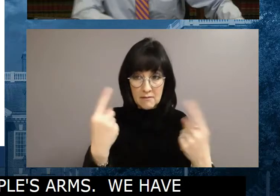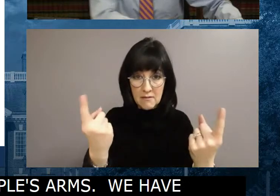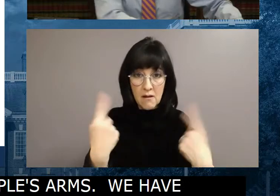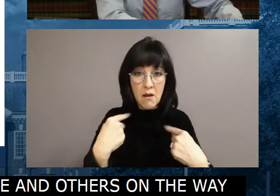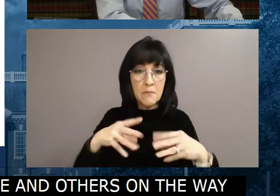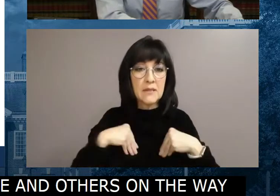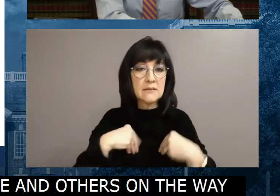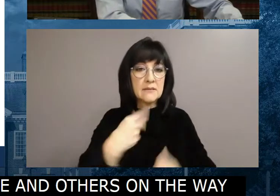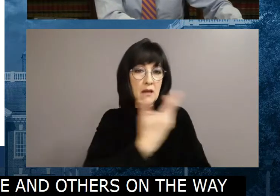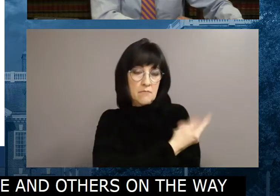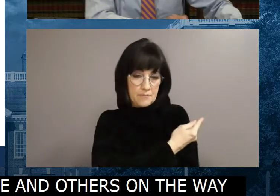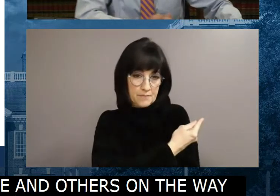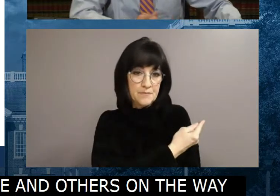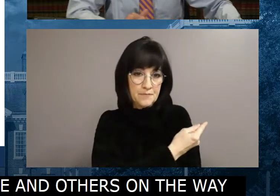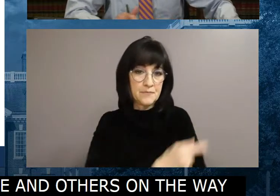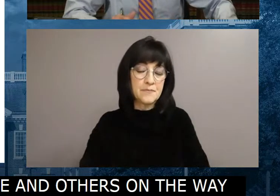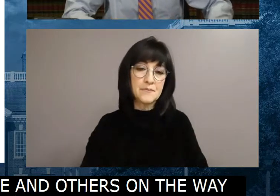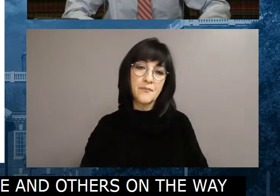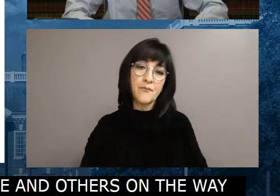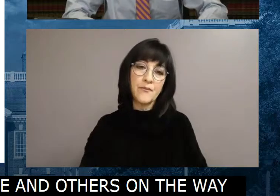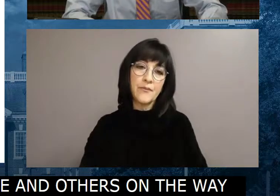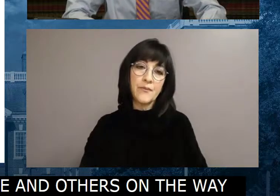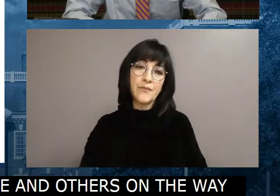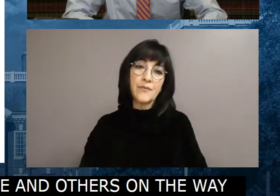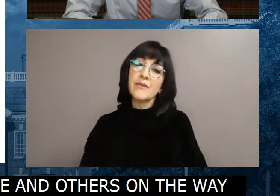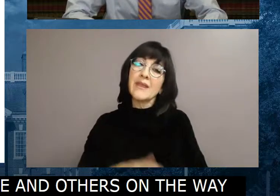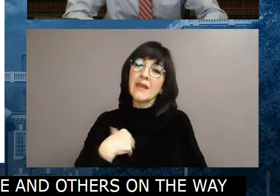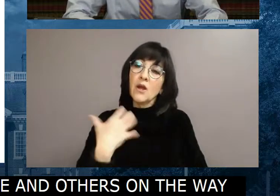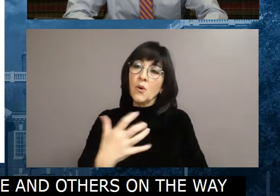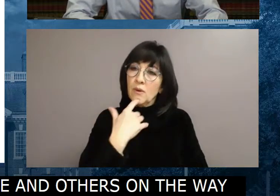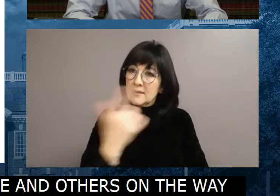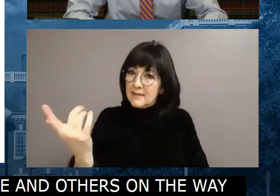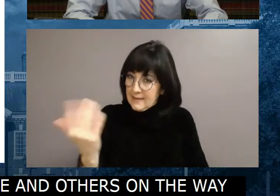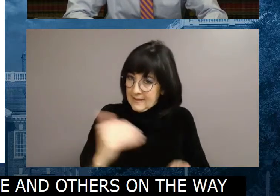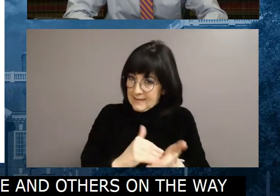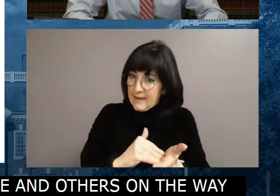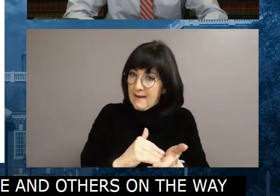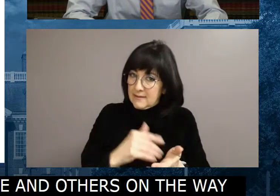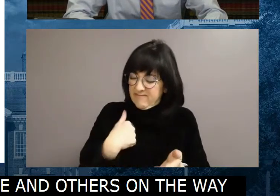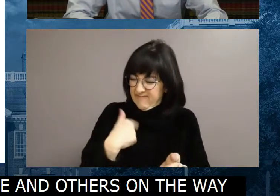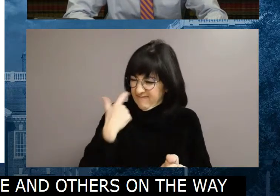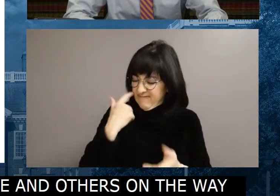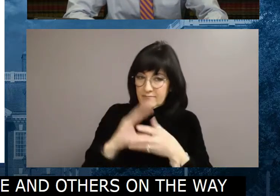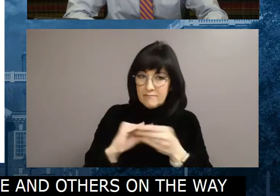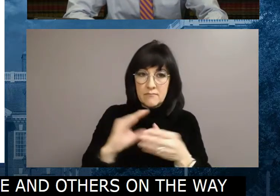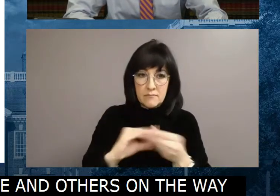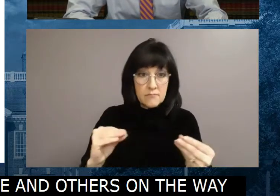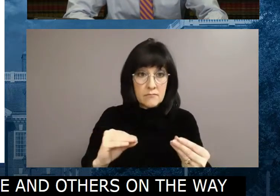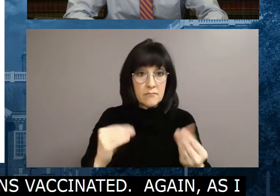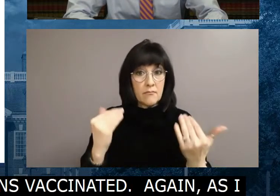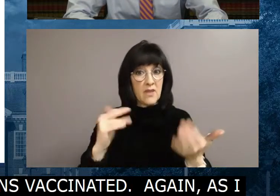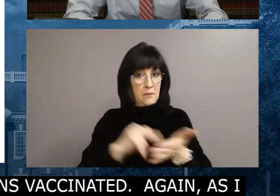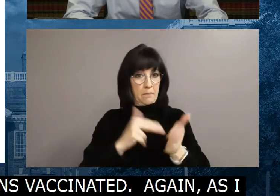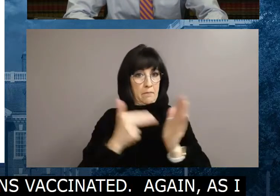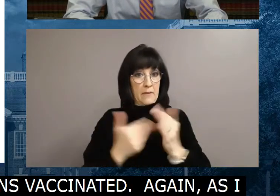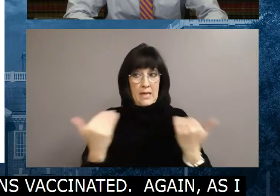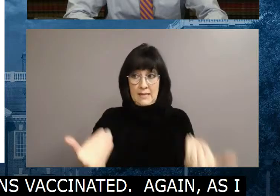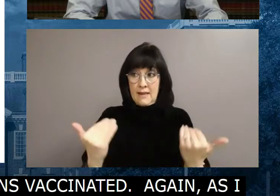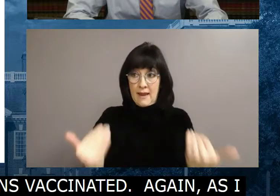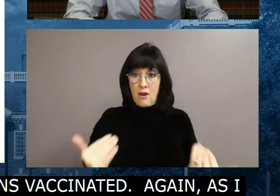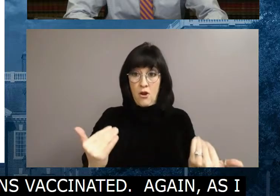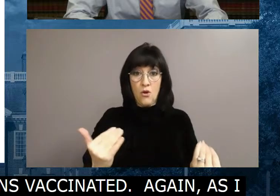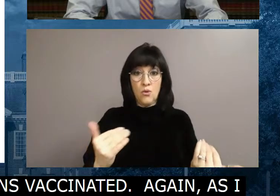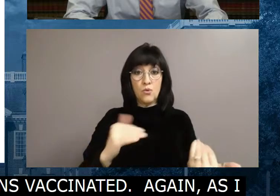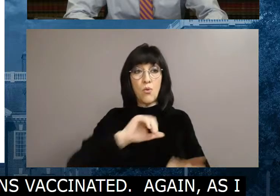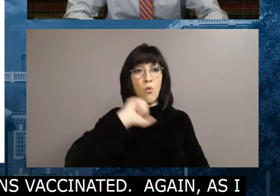populations vaccinated. Again, as I said earlier, over 30% of Delawareans have received at least